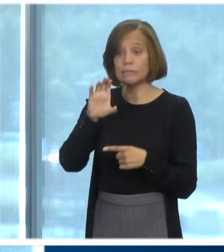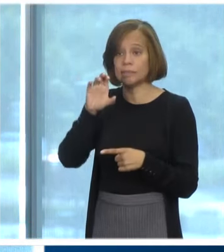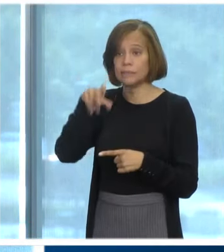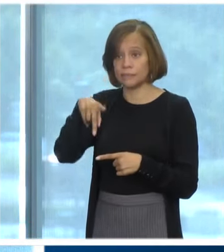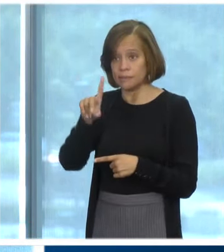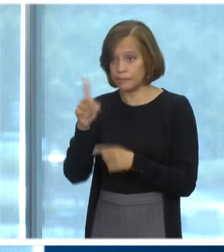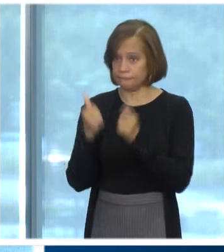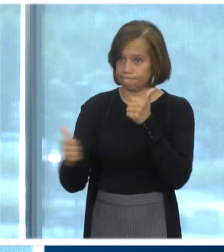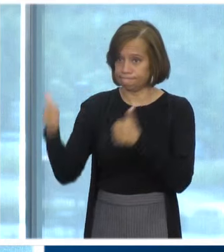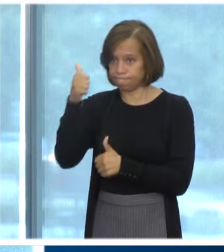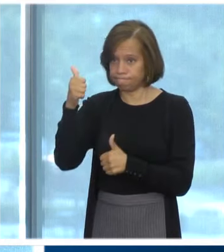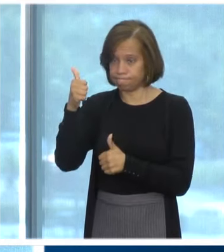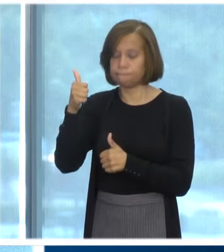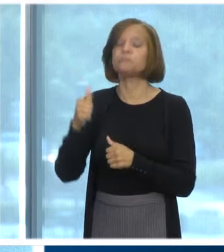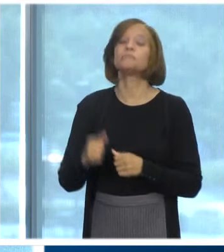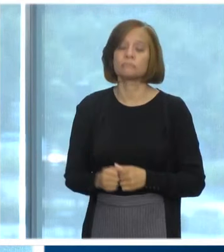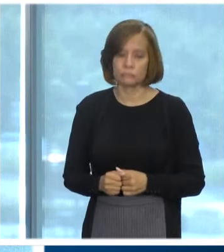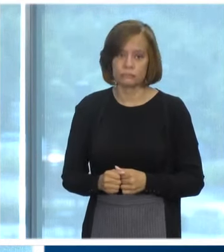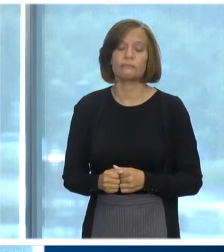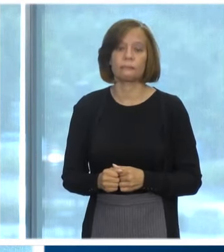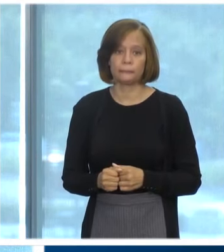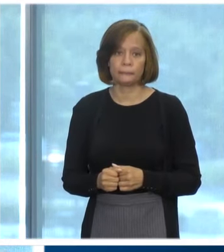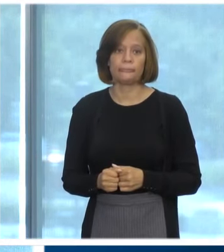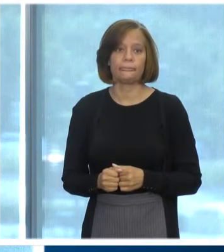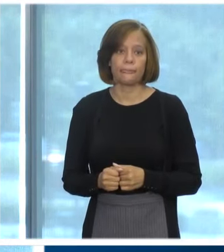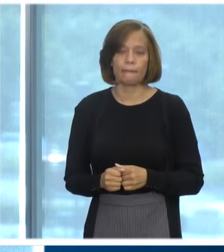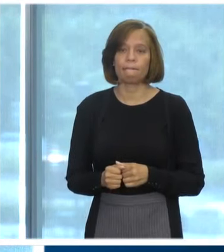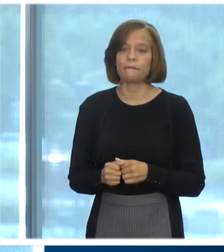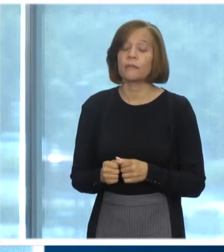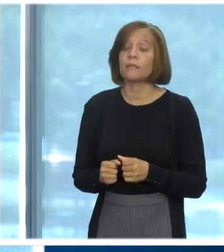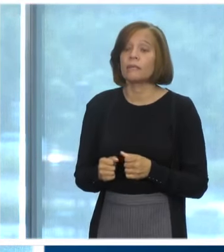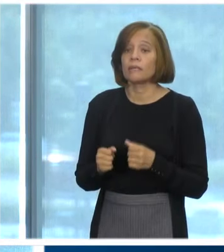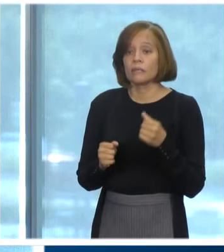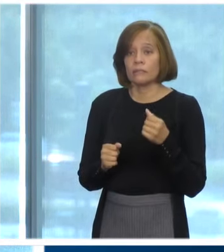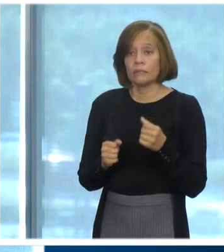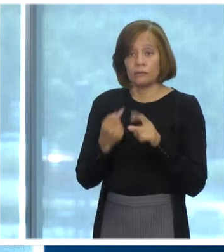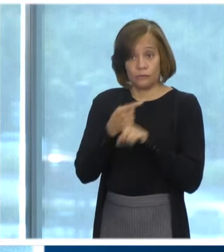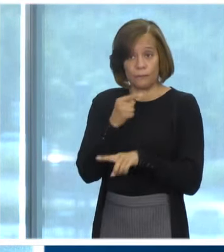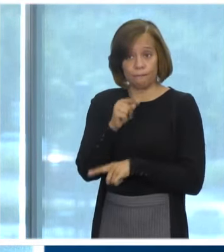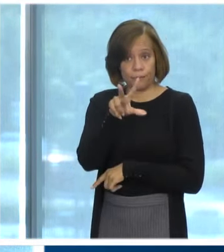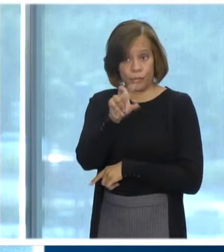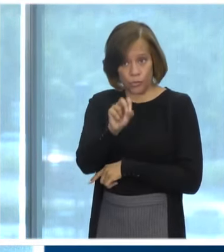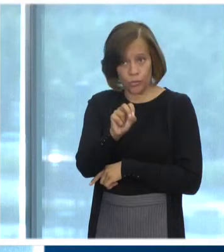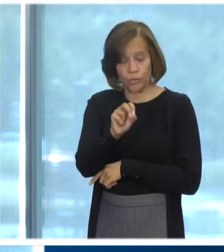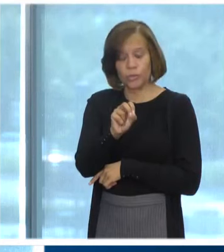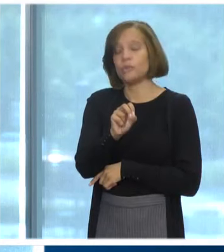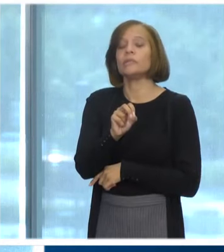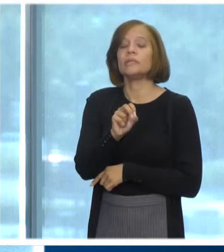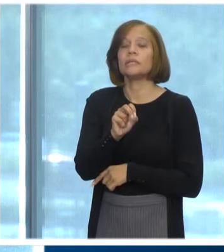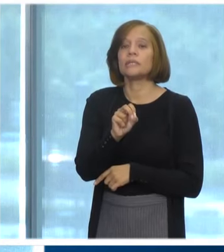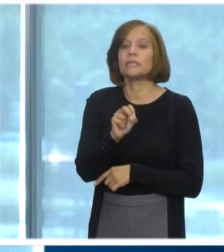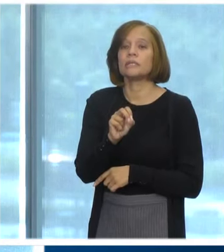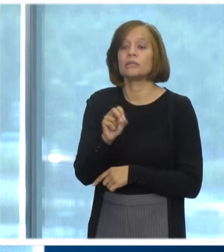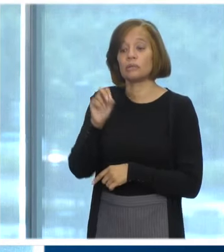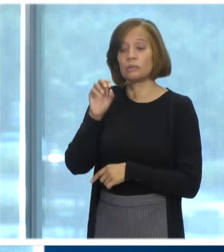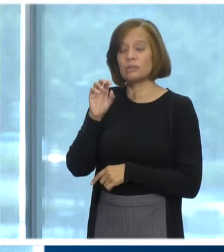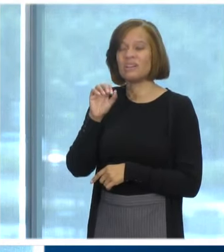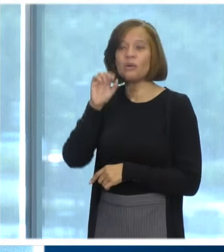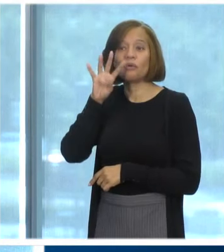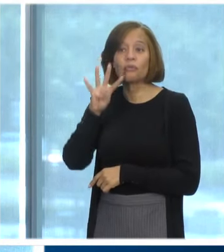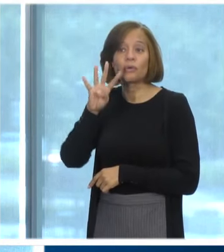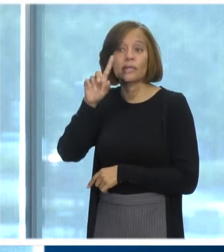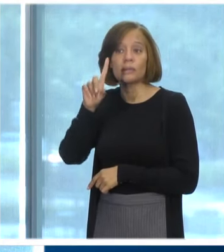those, I mentioned that. Of those, we have submitted reports resolving 41 allegations